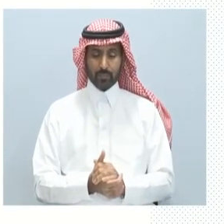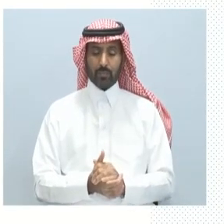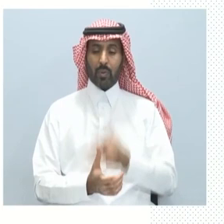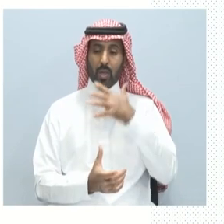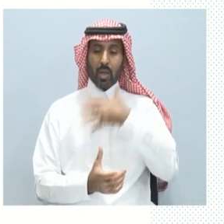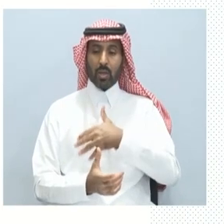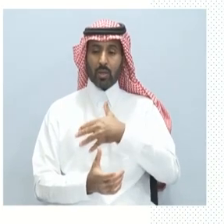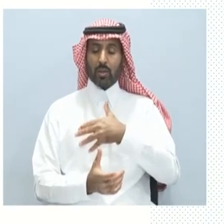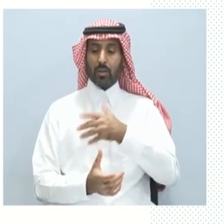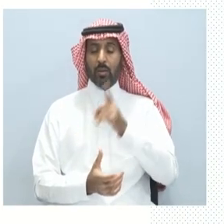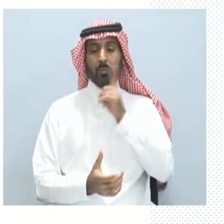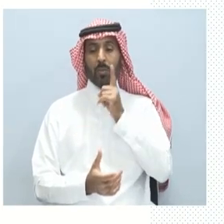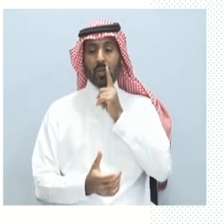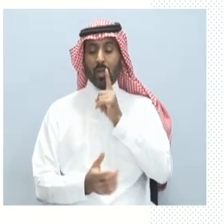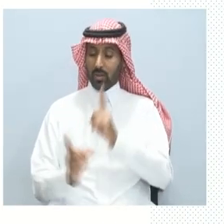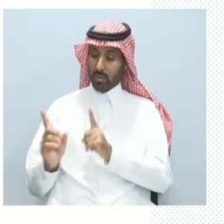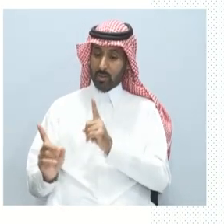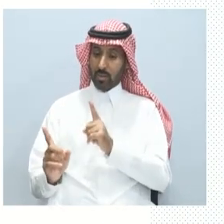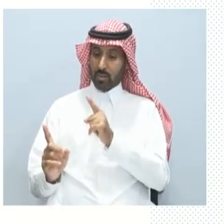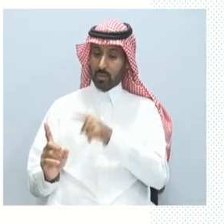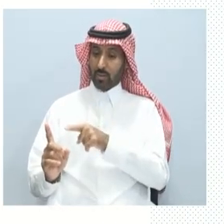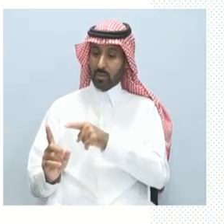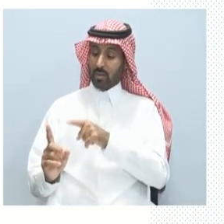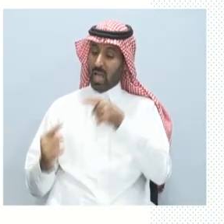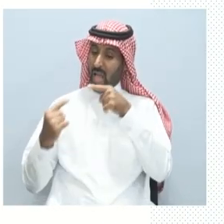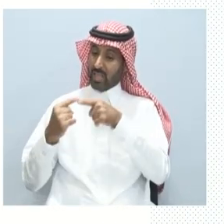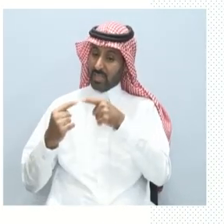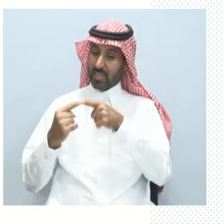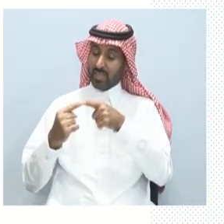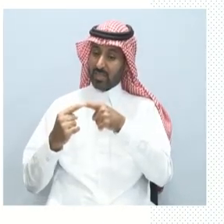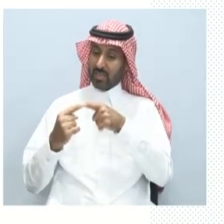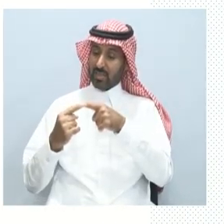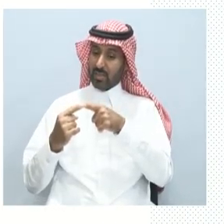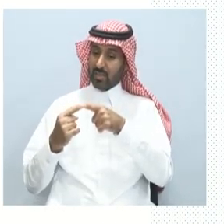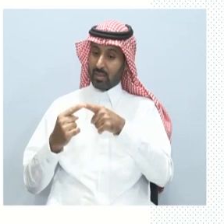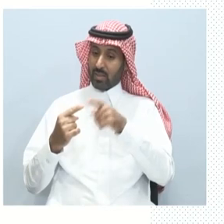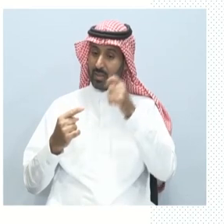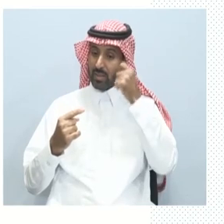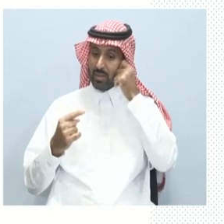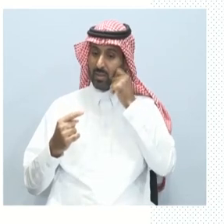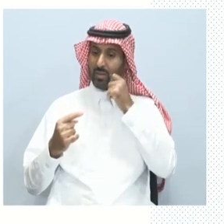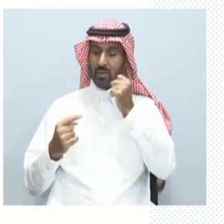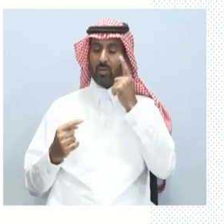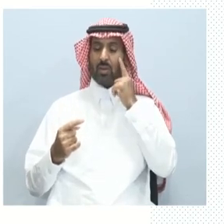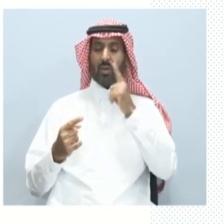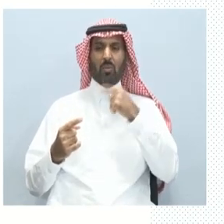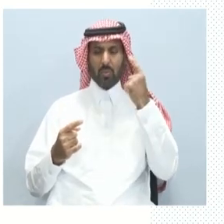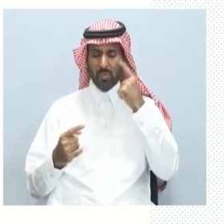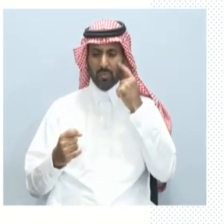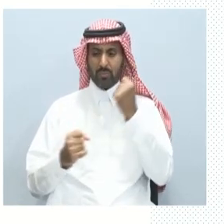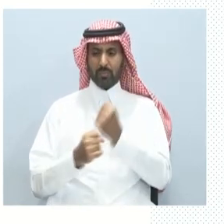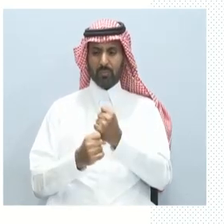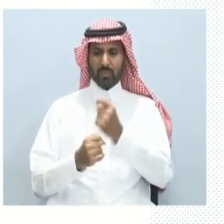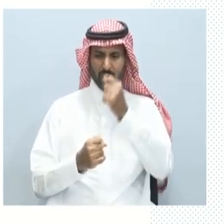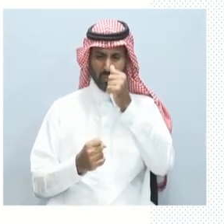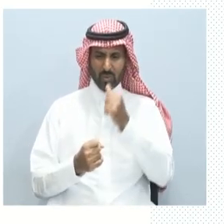Grandmother, on the other hand, was the exact opposite. She used to get all worked up about things and